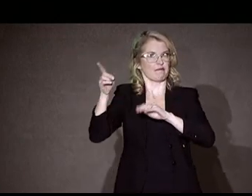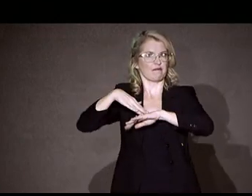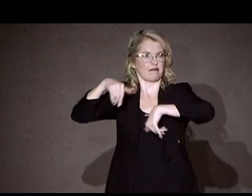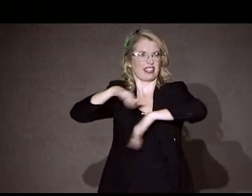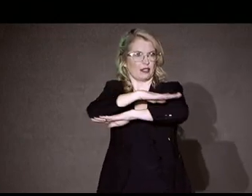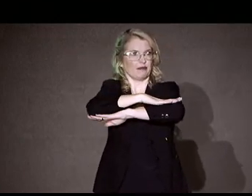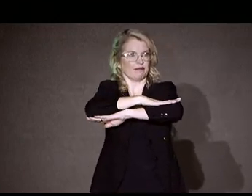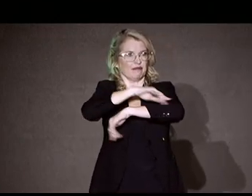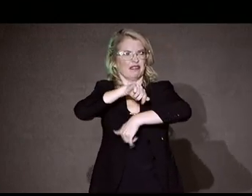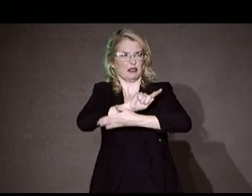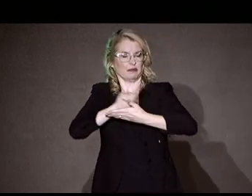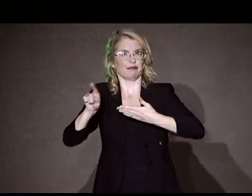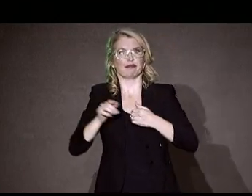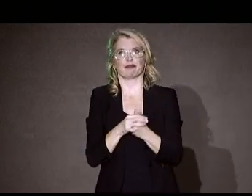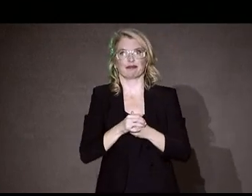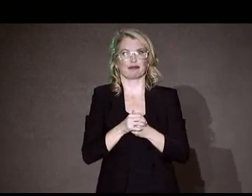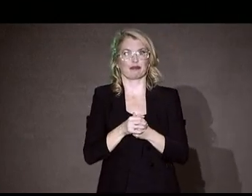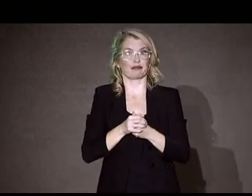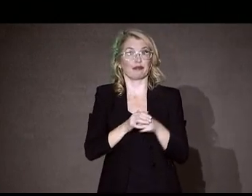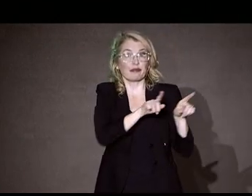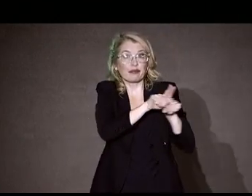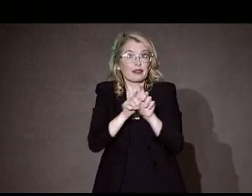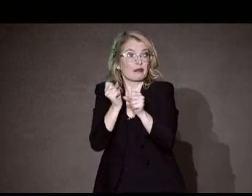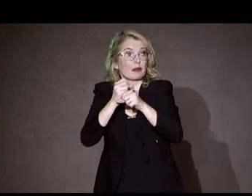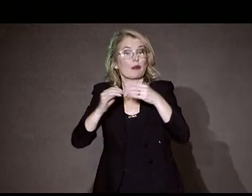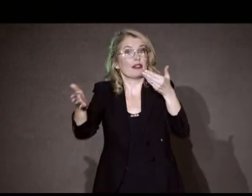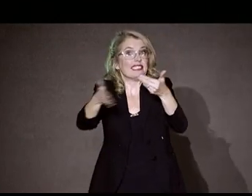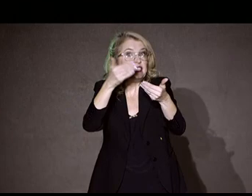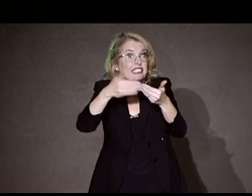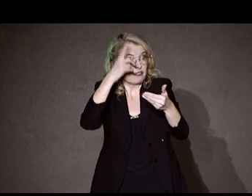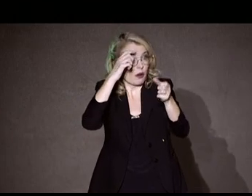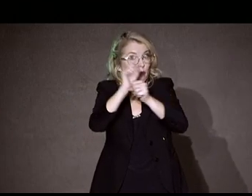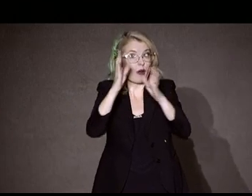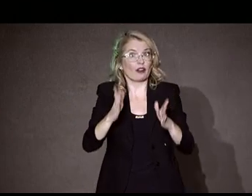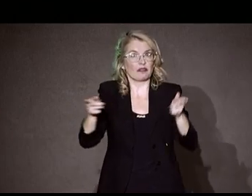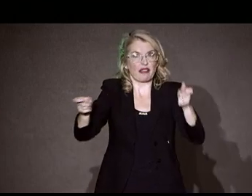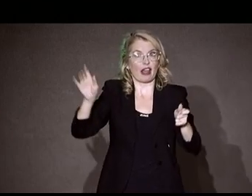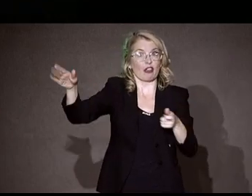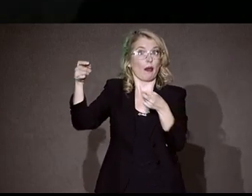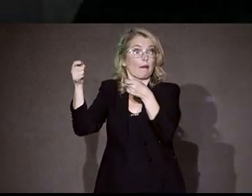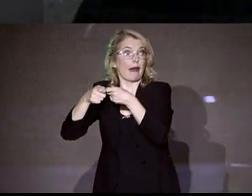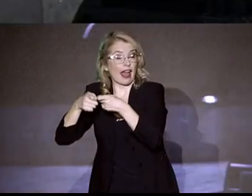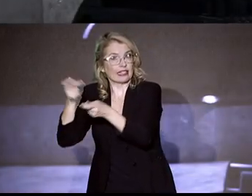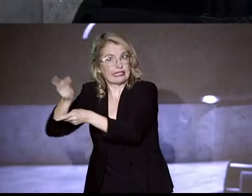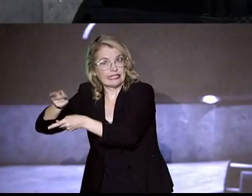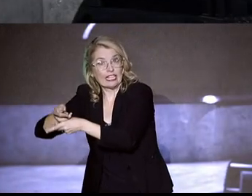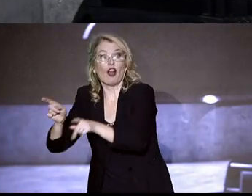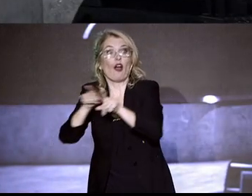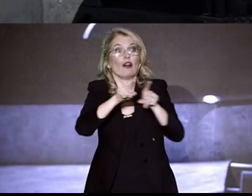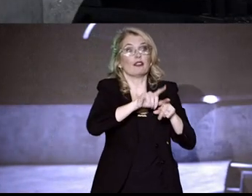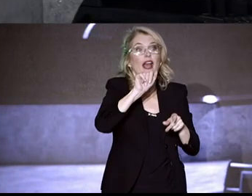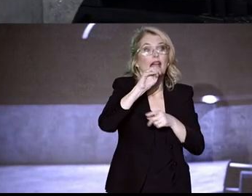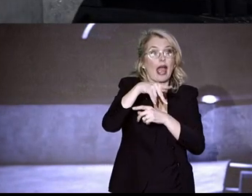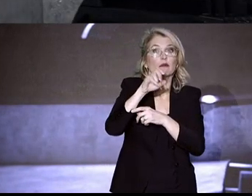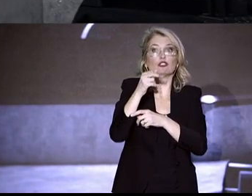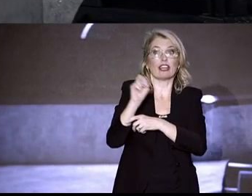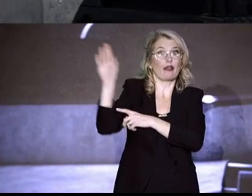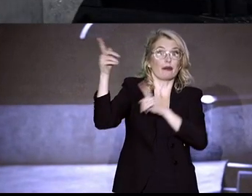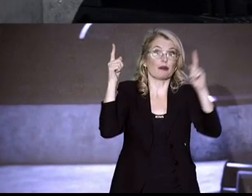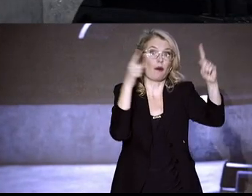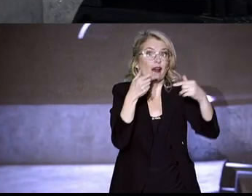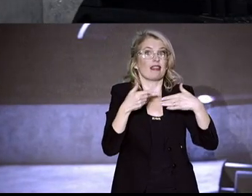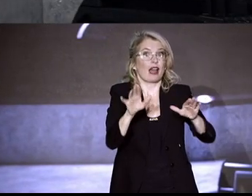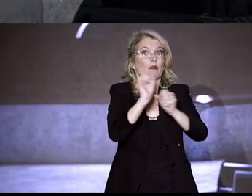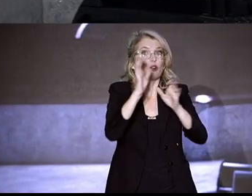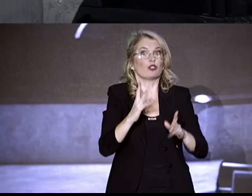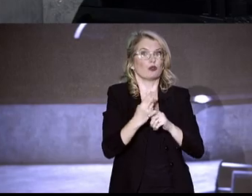week. In addition to making it easier for workers to manage their batteries, AmpShare's goal is to allow workers